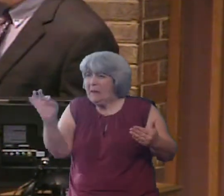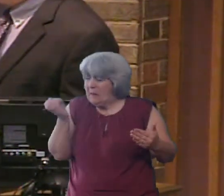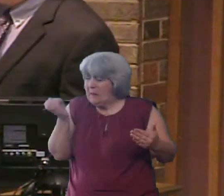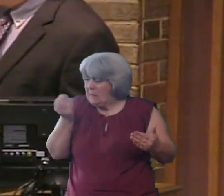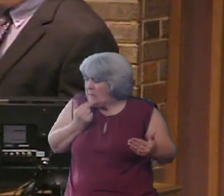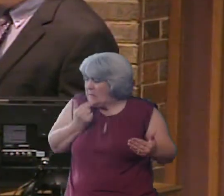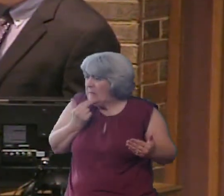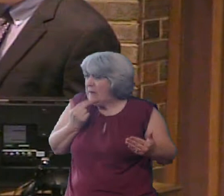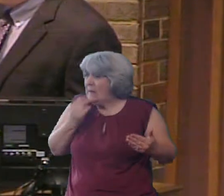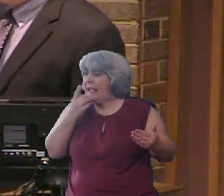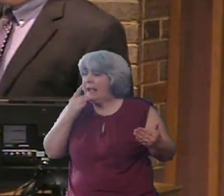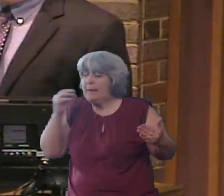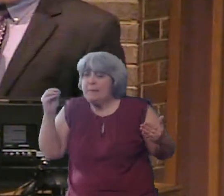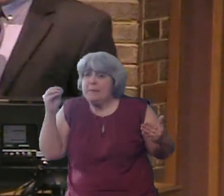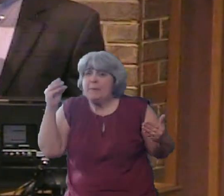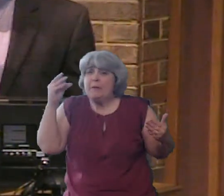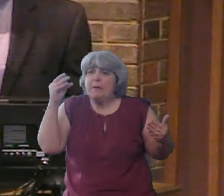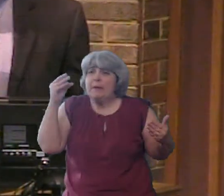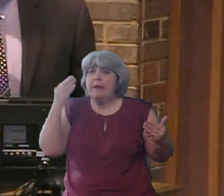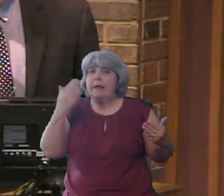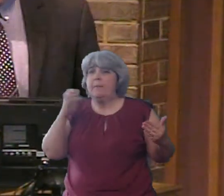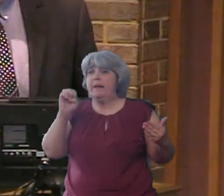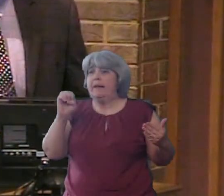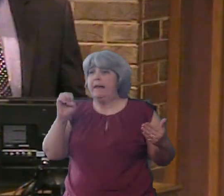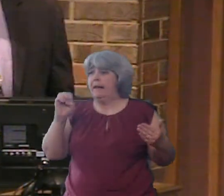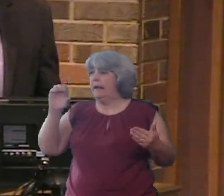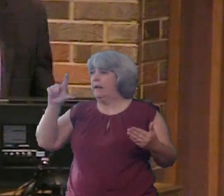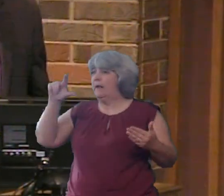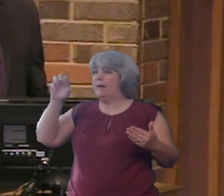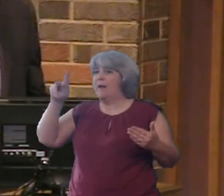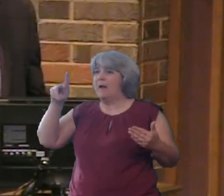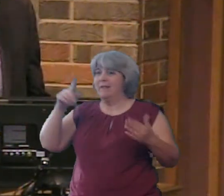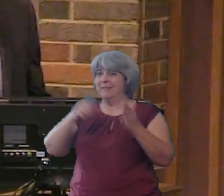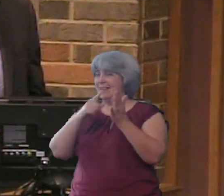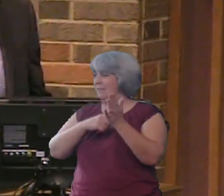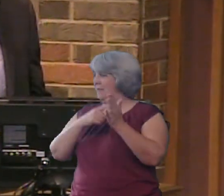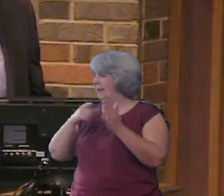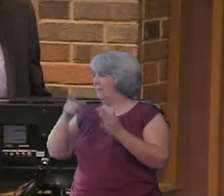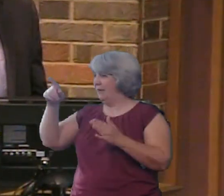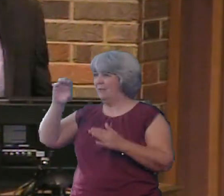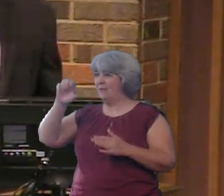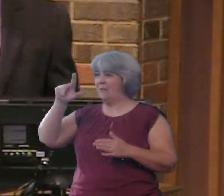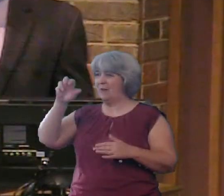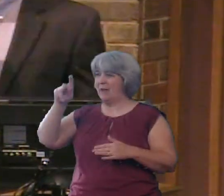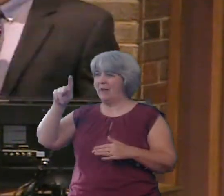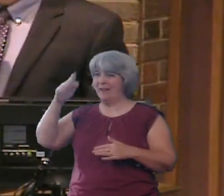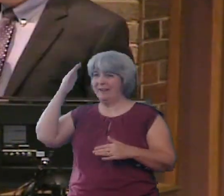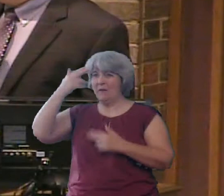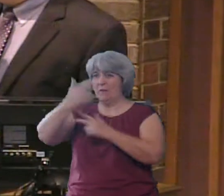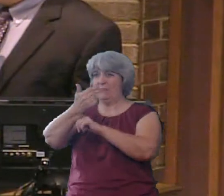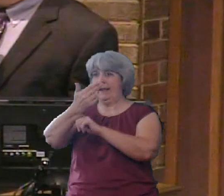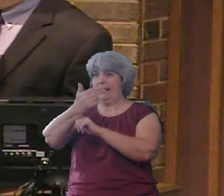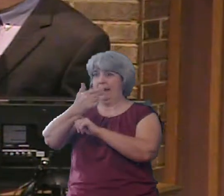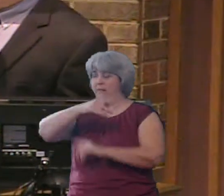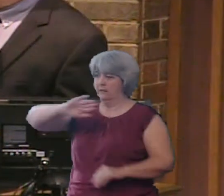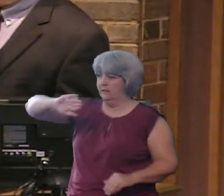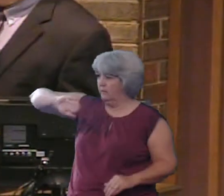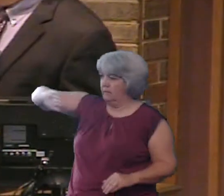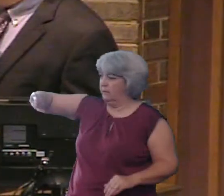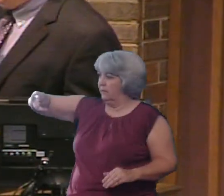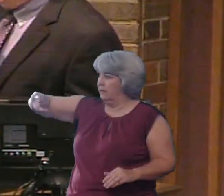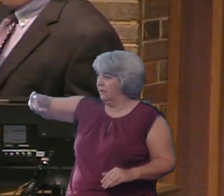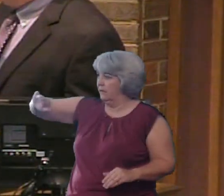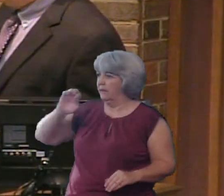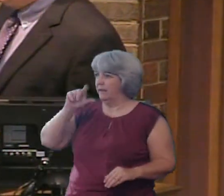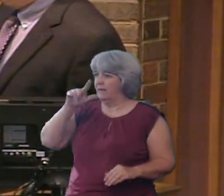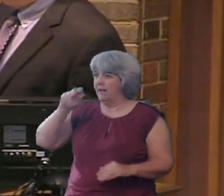it doesn't take much. Sometimes there can be an LED on a clock. Have you ever covered up a clock in a hotel room for a